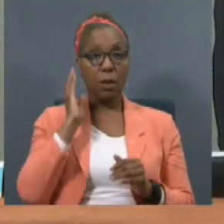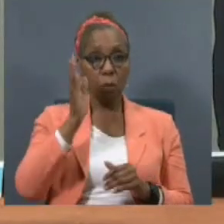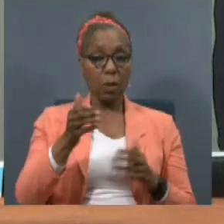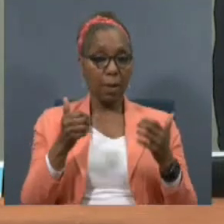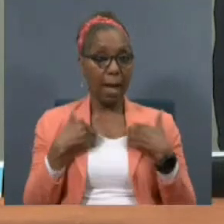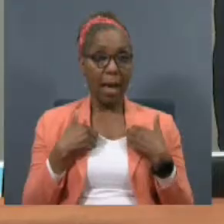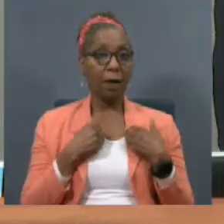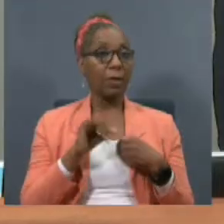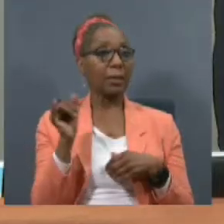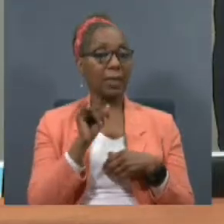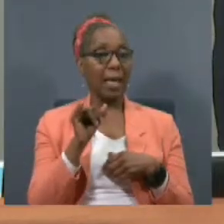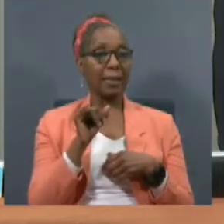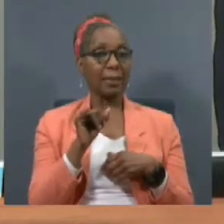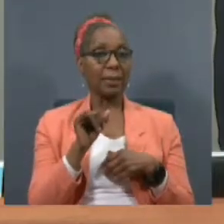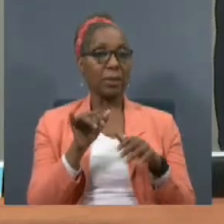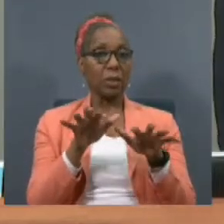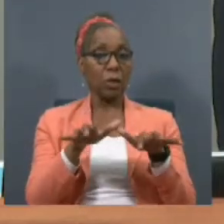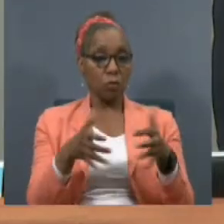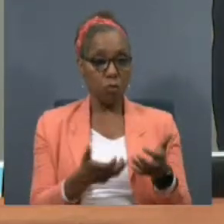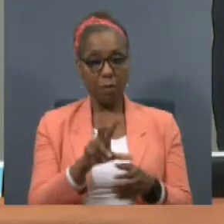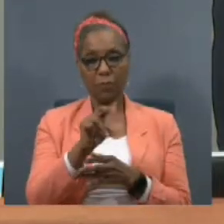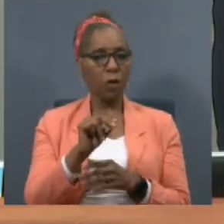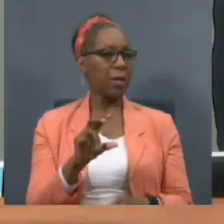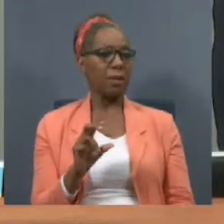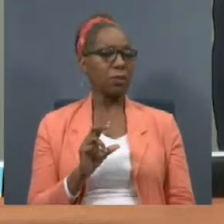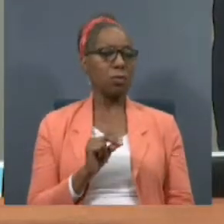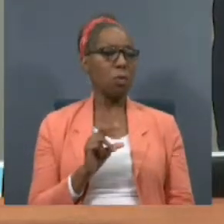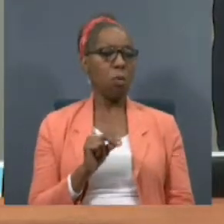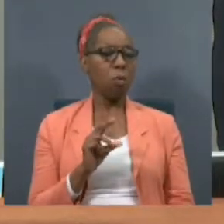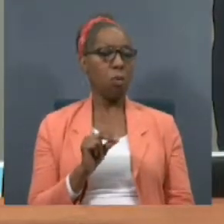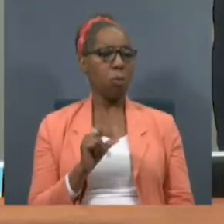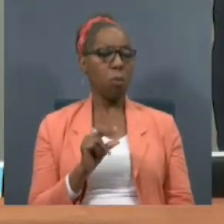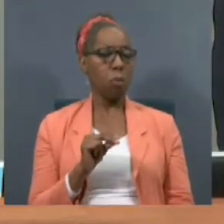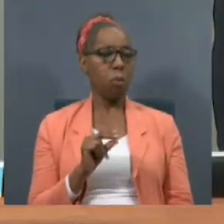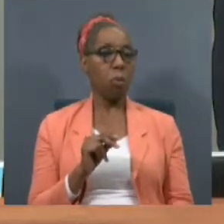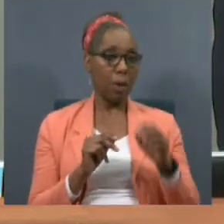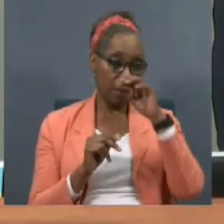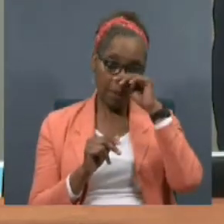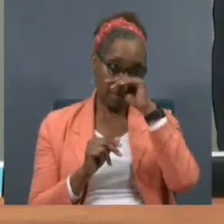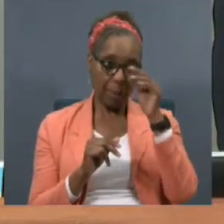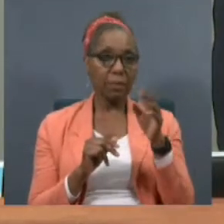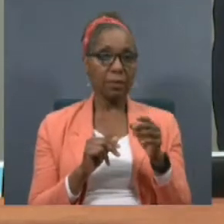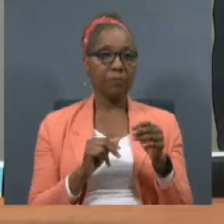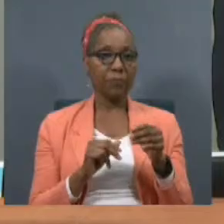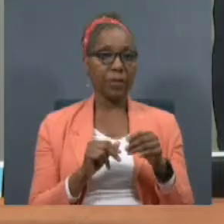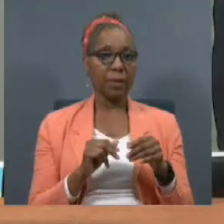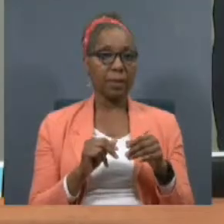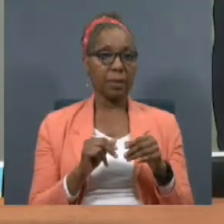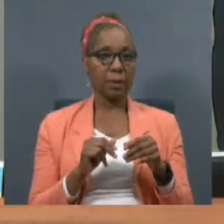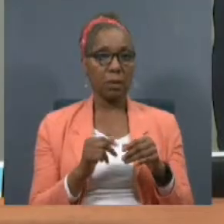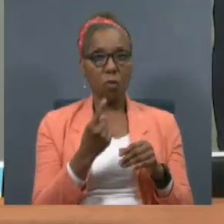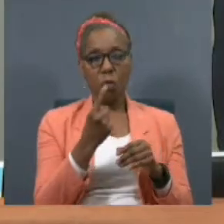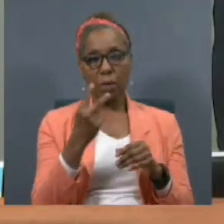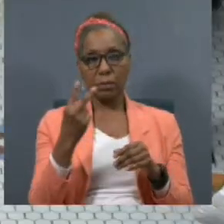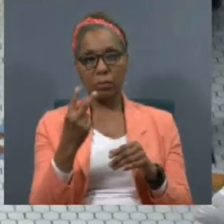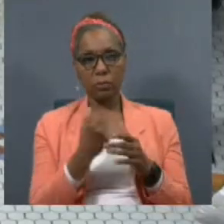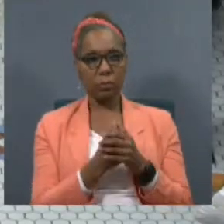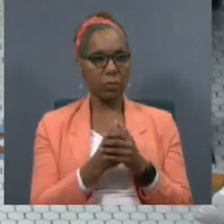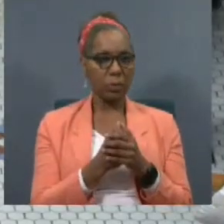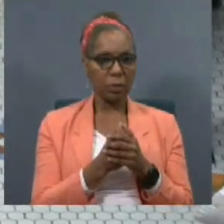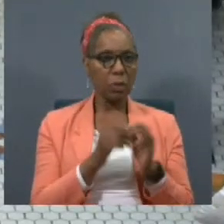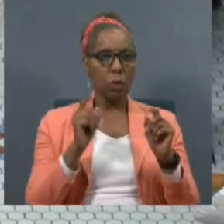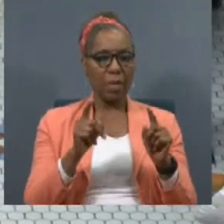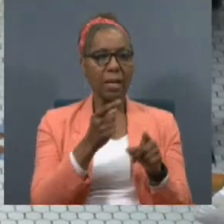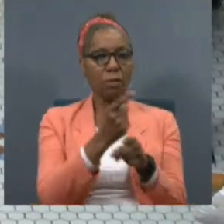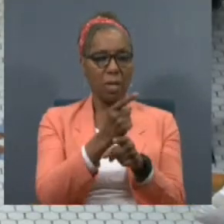there won't be like a group of 30 No, it will be in a. golfers there. It would be Correct. probably Correct. 1-on-1 or 2-on-2, something like that? Correct.